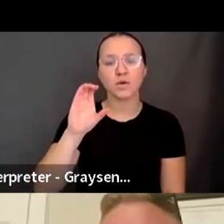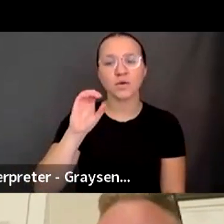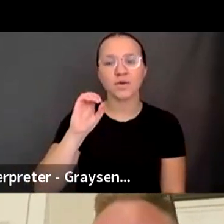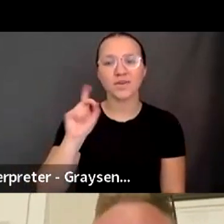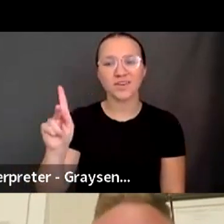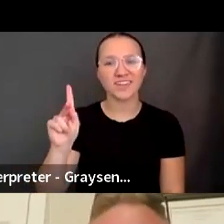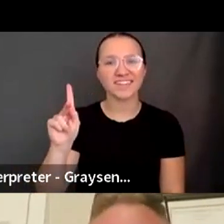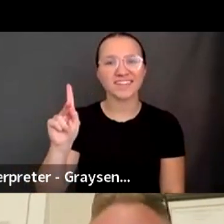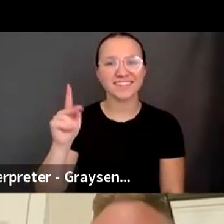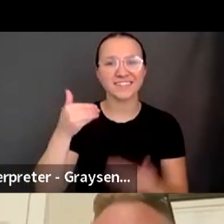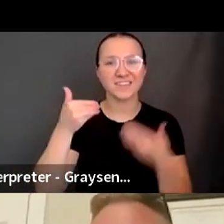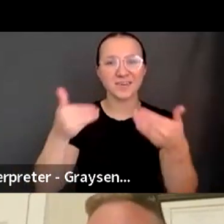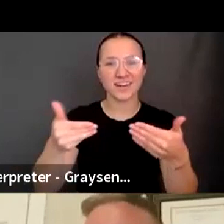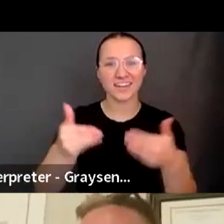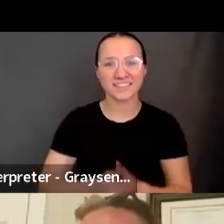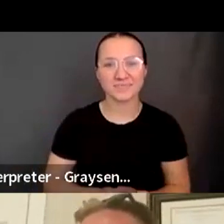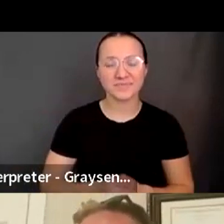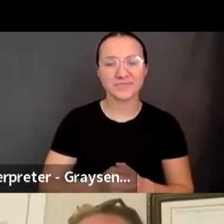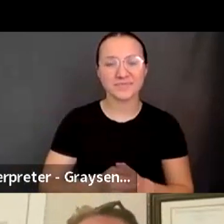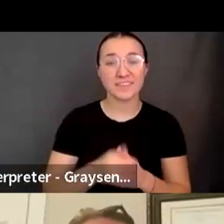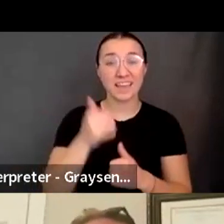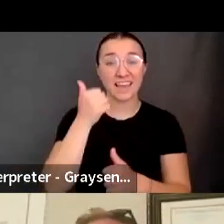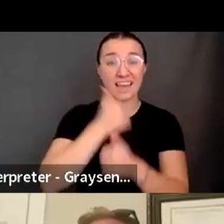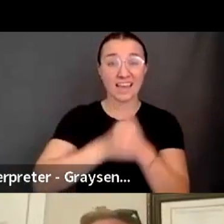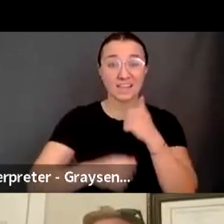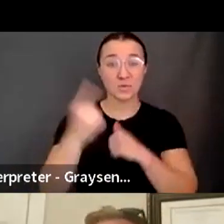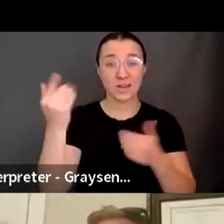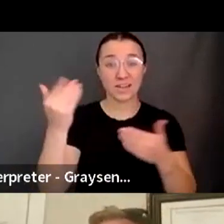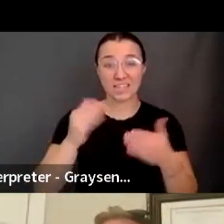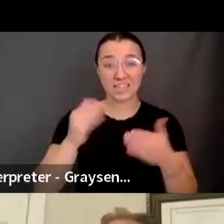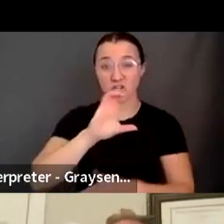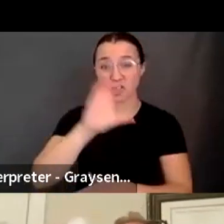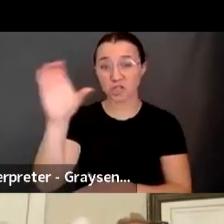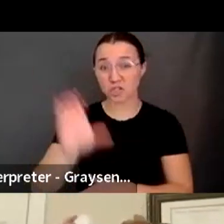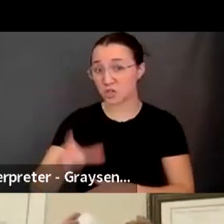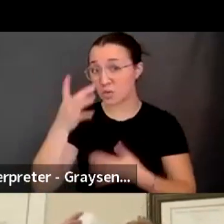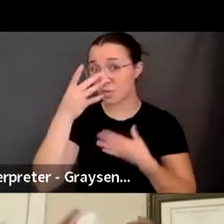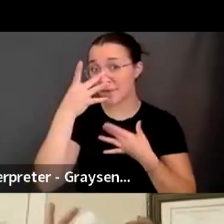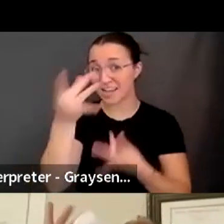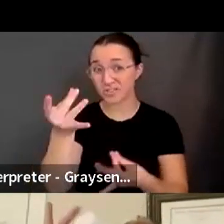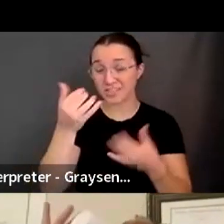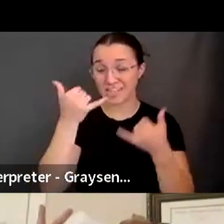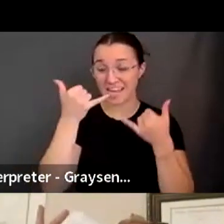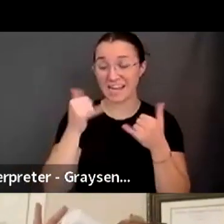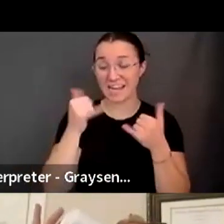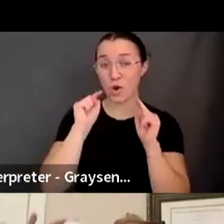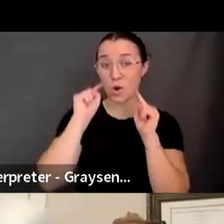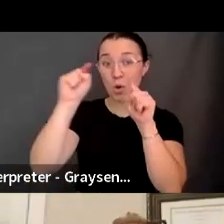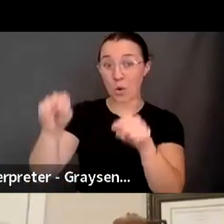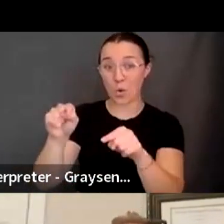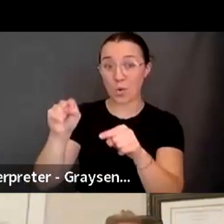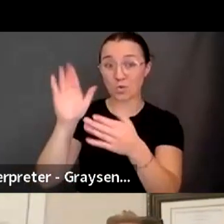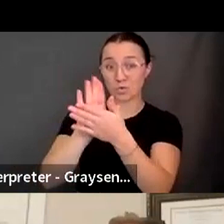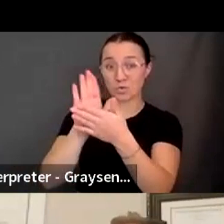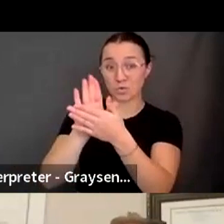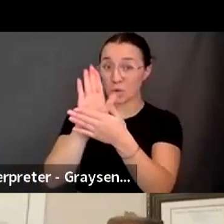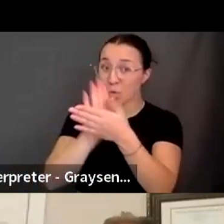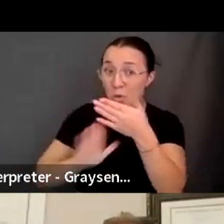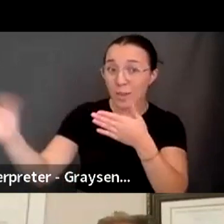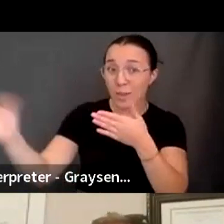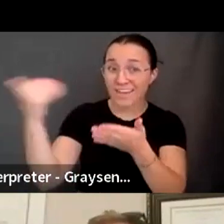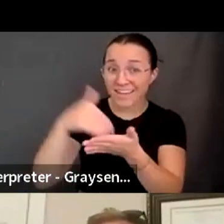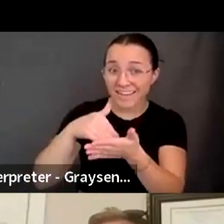Cook, go for it. Anyone here in the Zoom room interested in now going back to school?